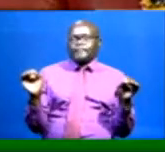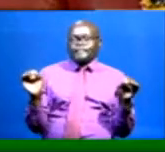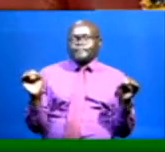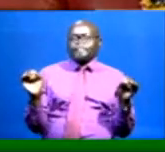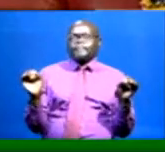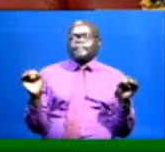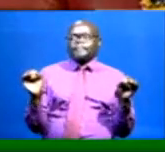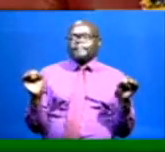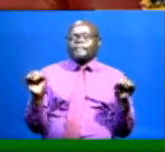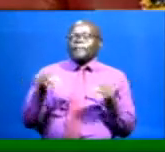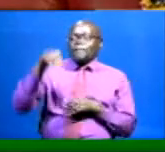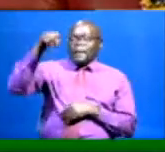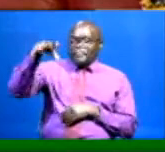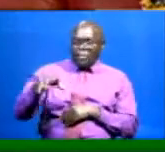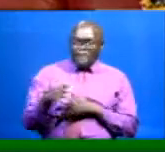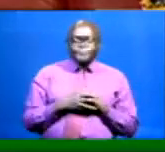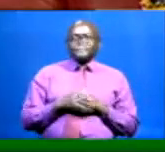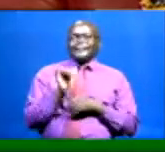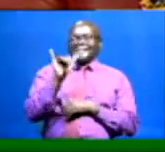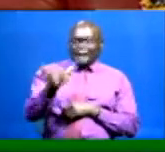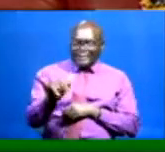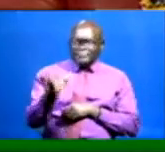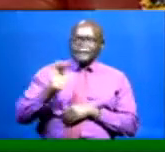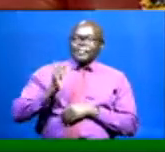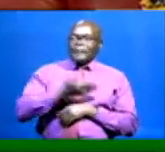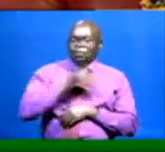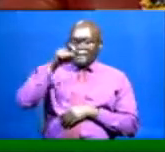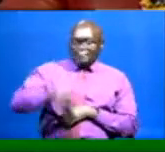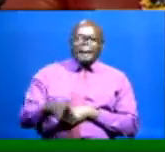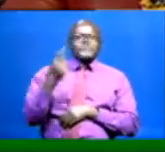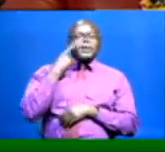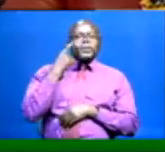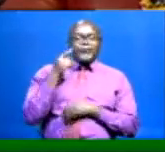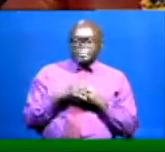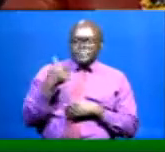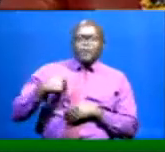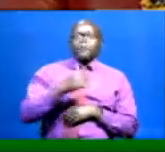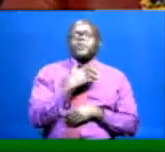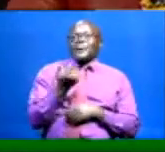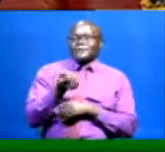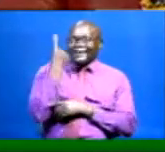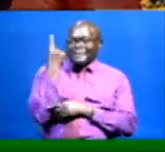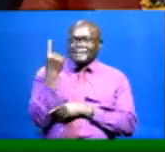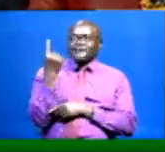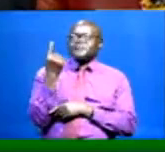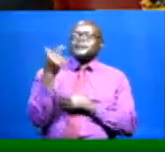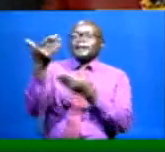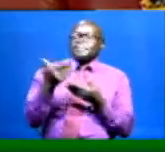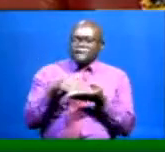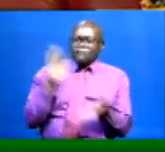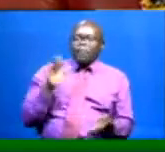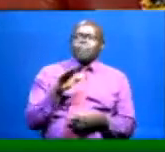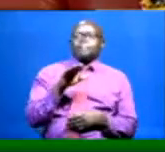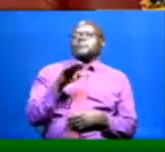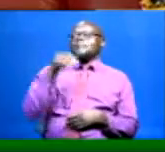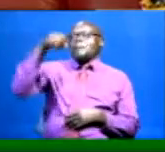consumption of the power. That this committee must look at. We want to understand. I have received many power bills in my life, but